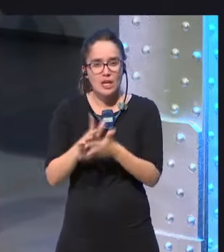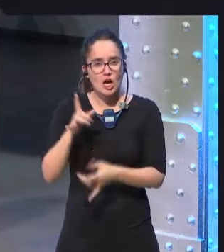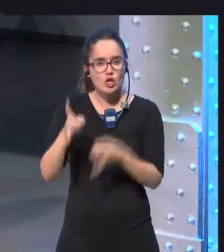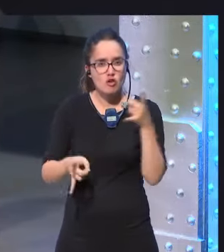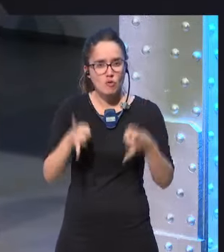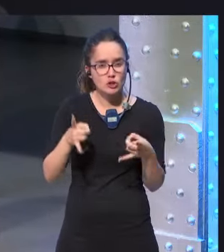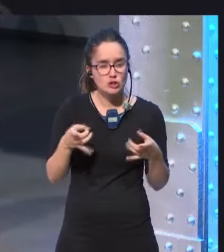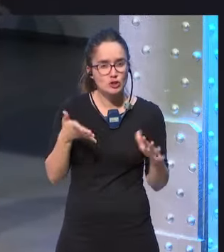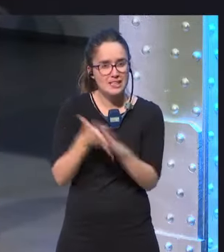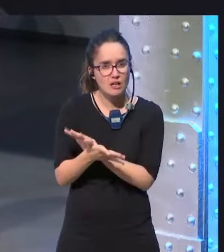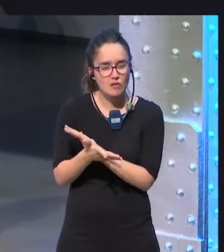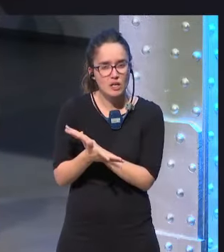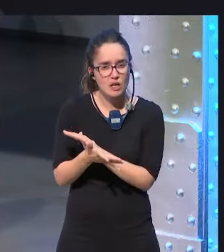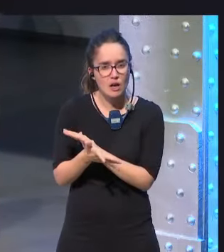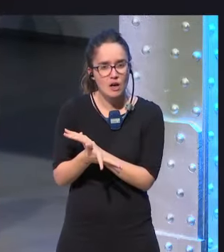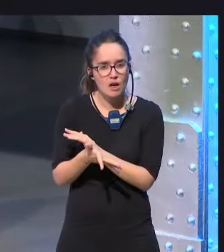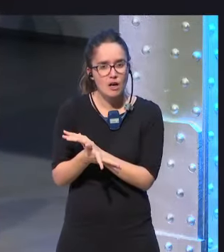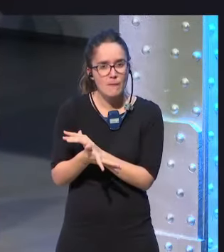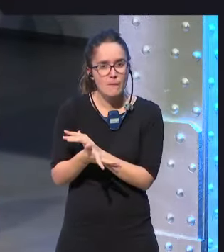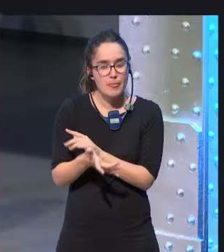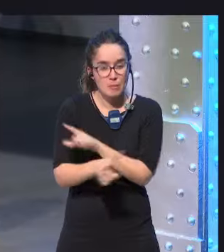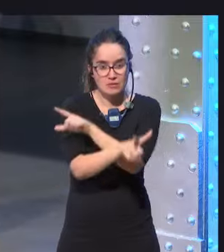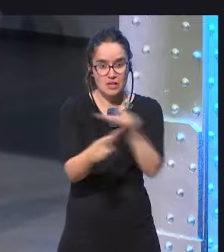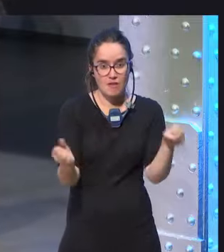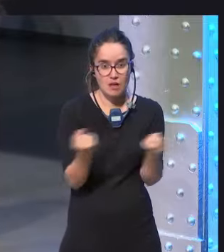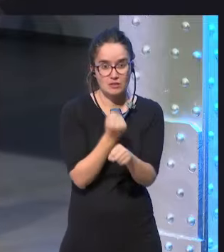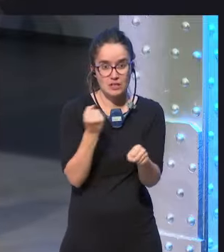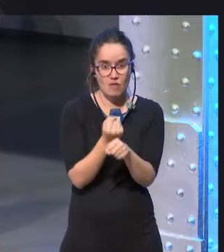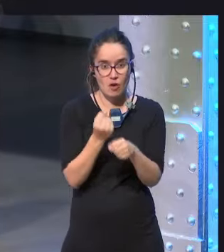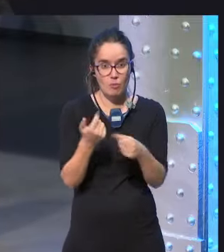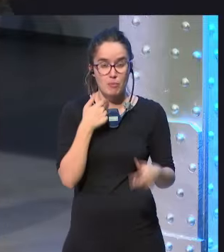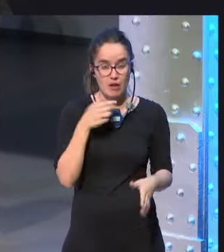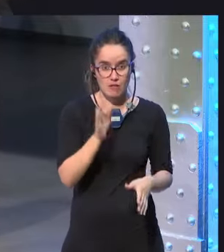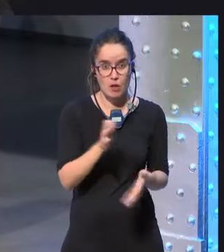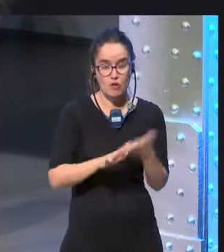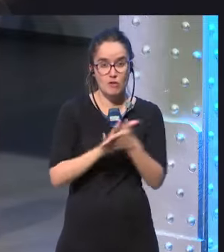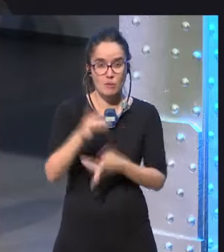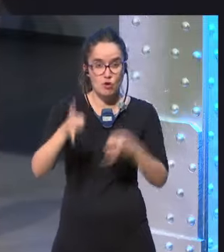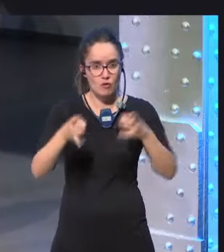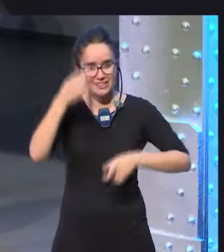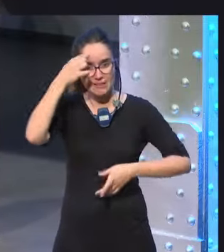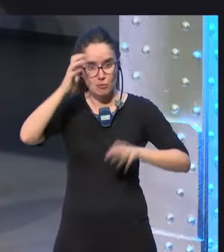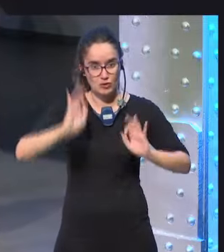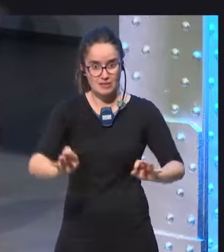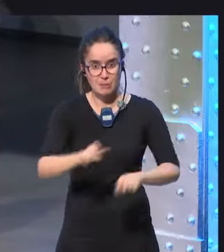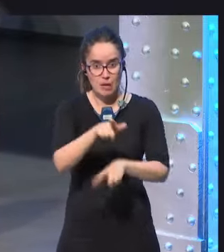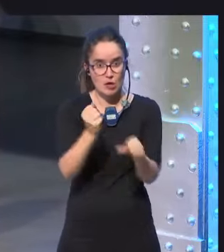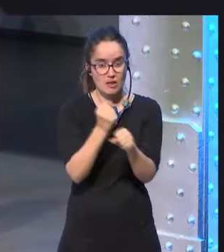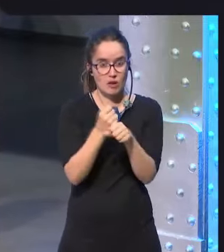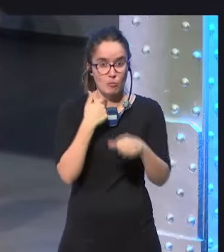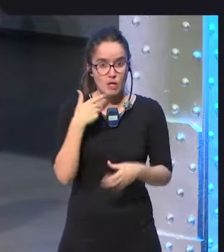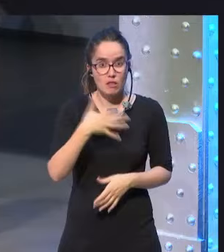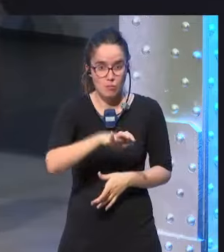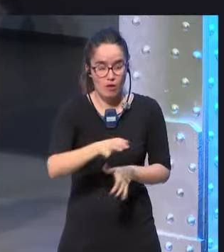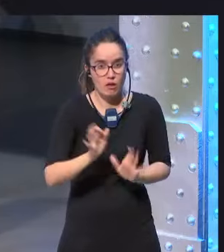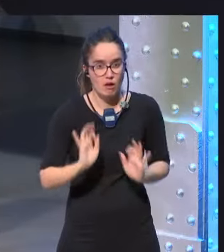that's always in our minds when we talk about robots. So the architect gets more, if you want, work with the construction, being